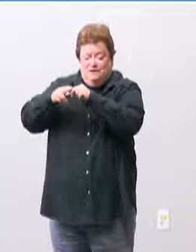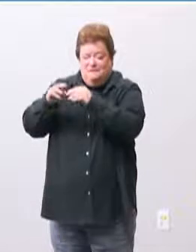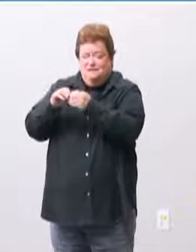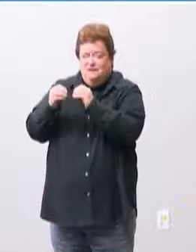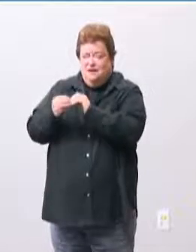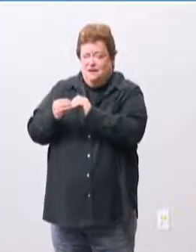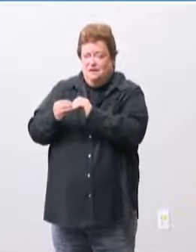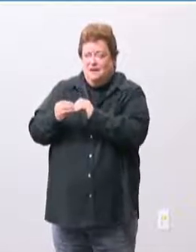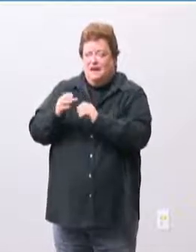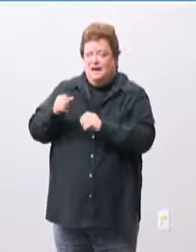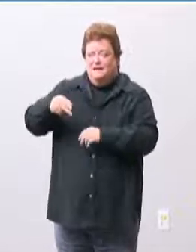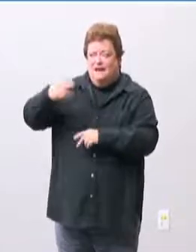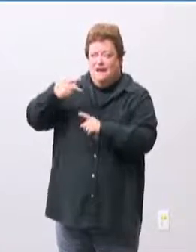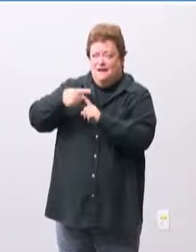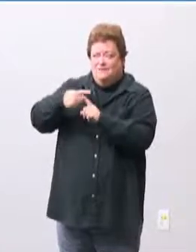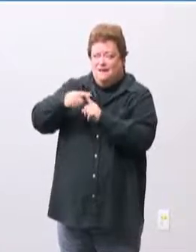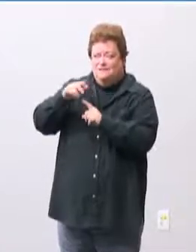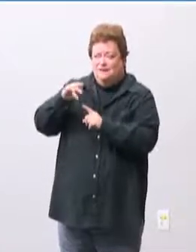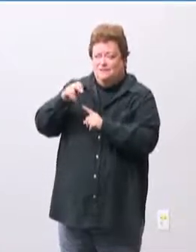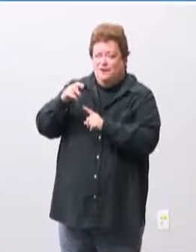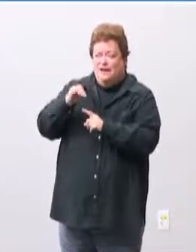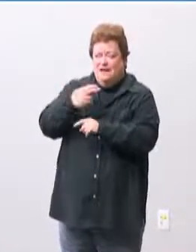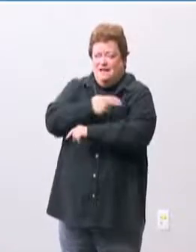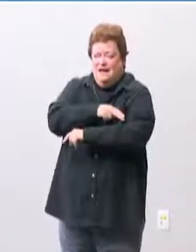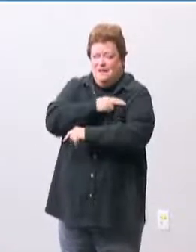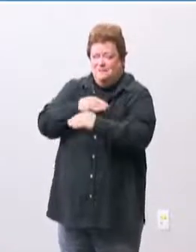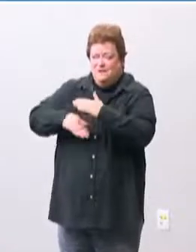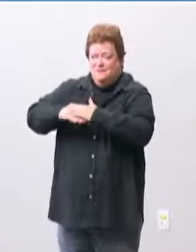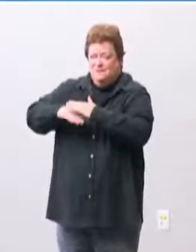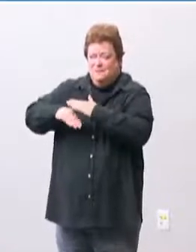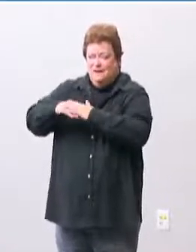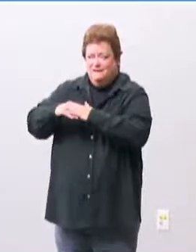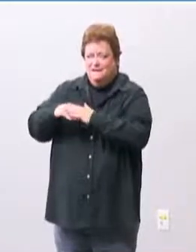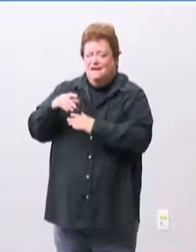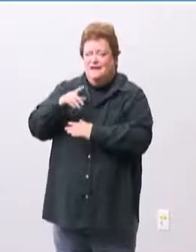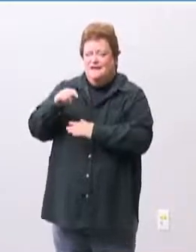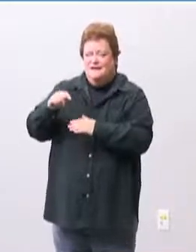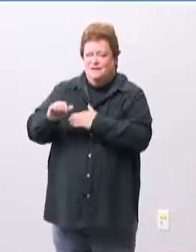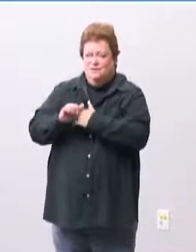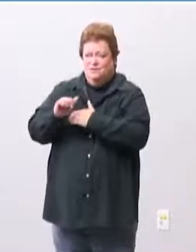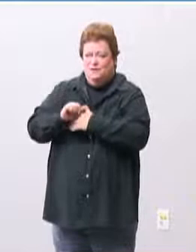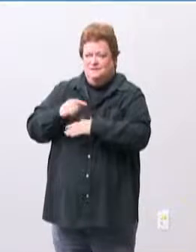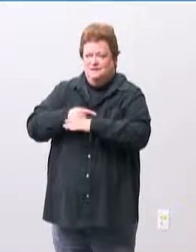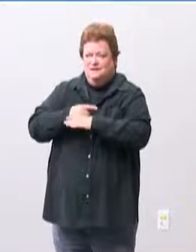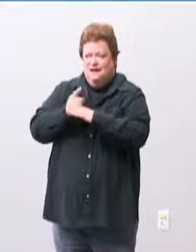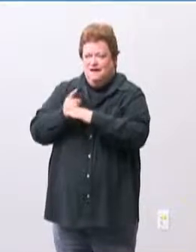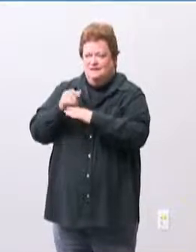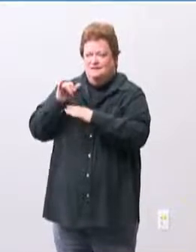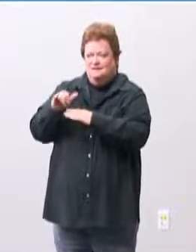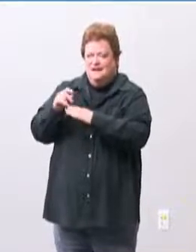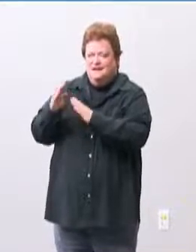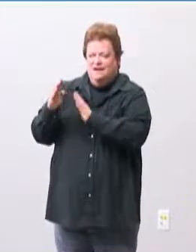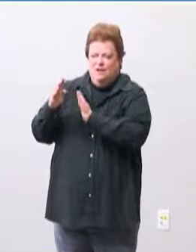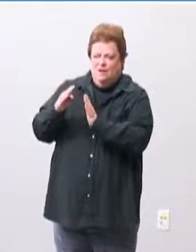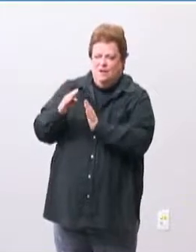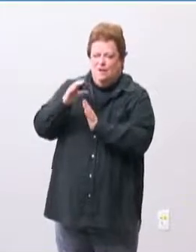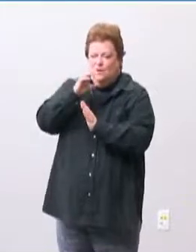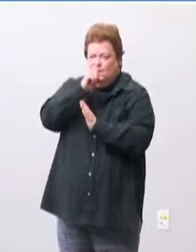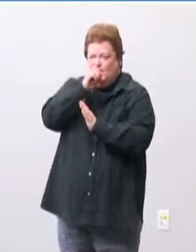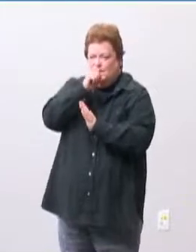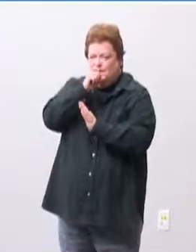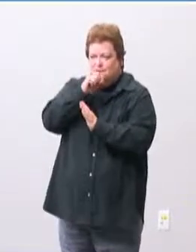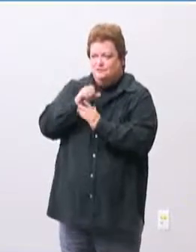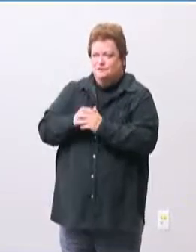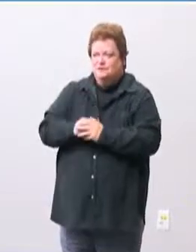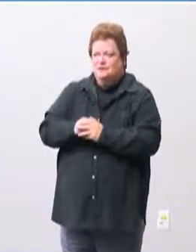high positivity rate, and our strained hospital capacity, the COVID-19 risk dial remains in the low orange